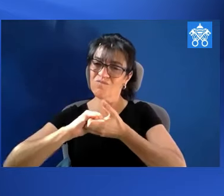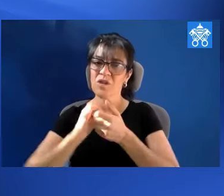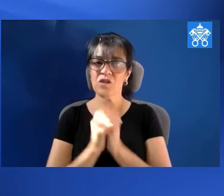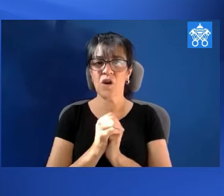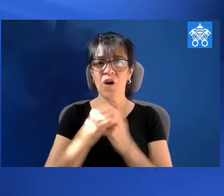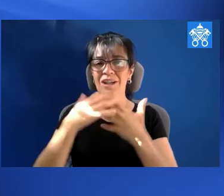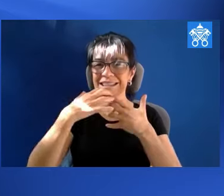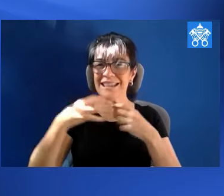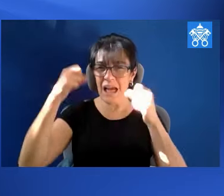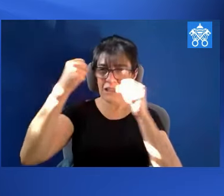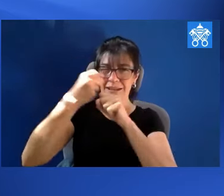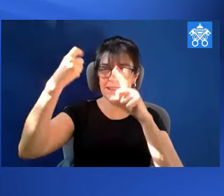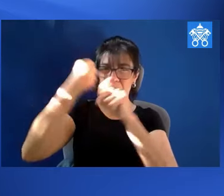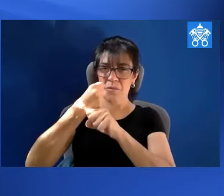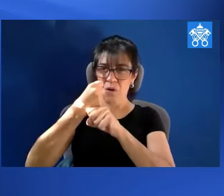and sisters,